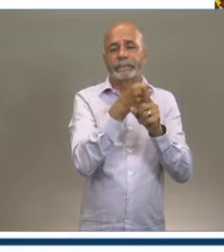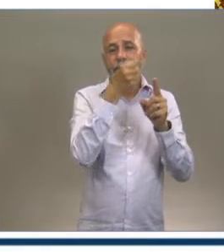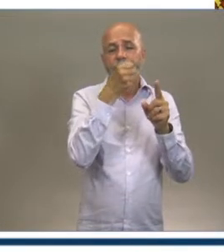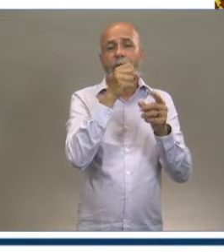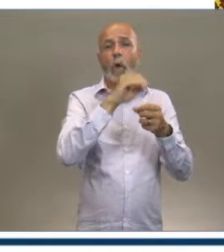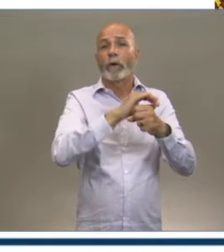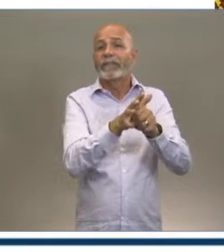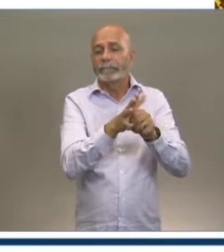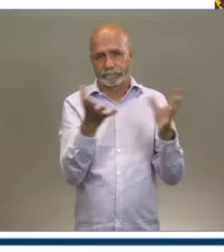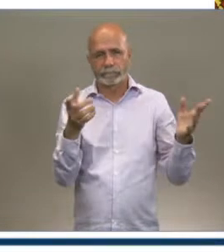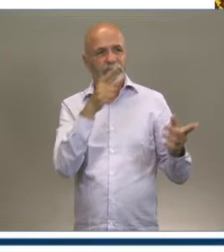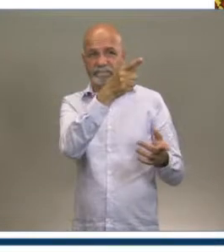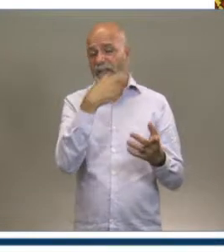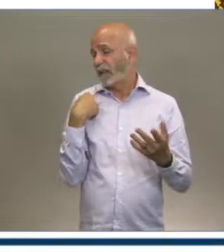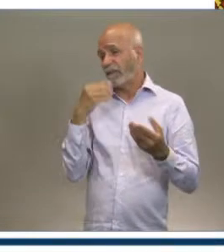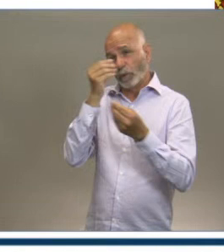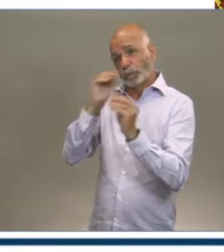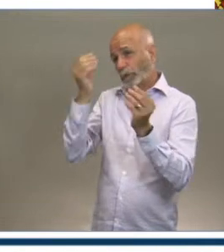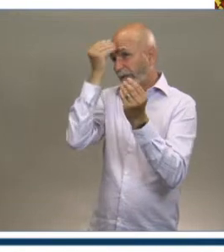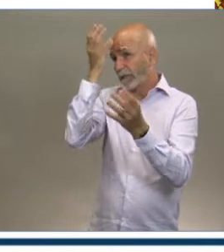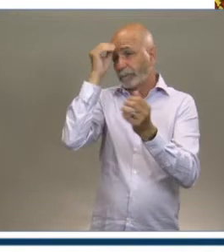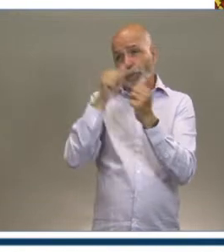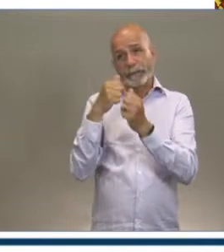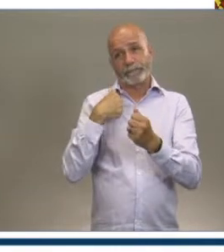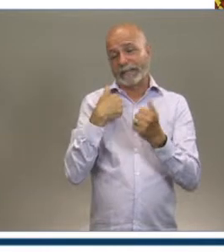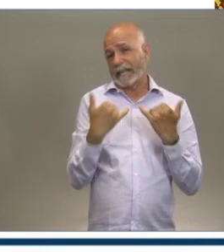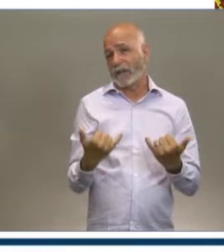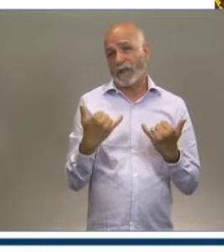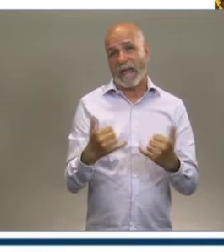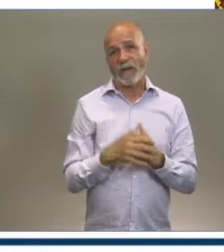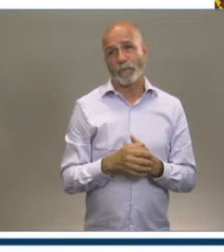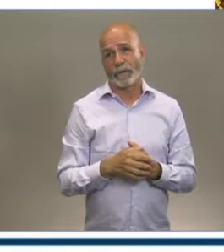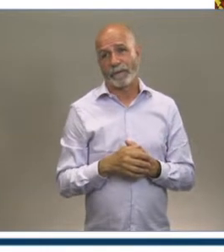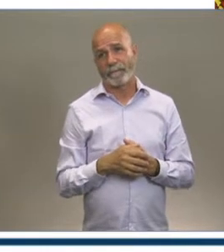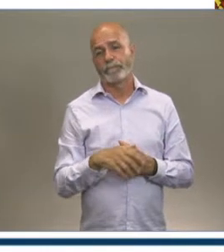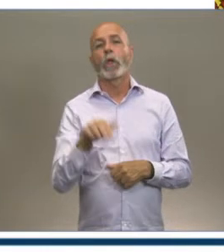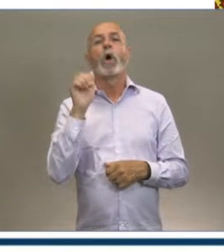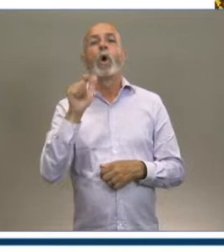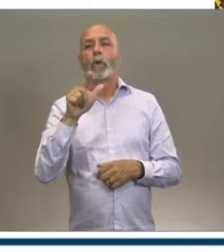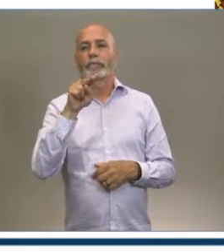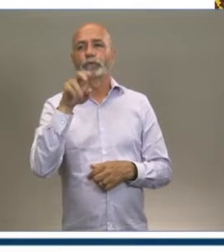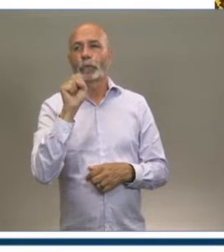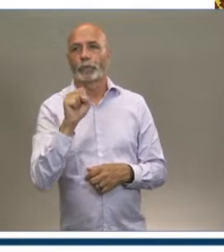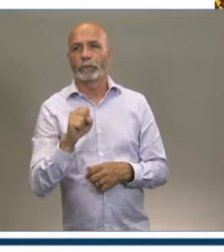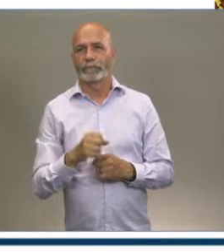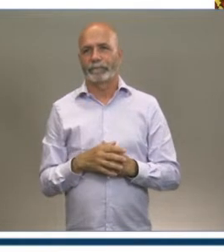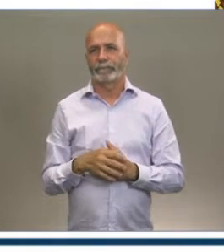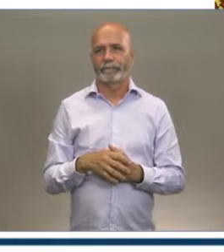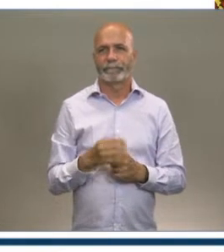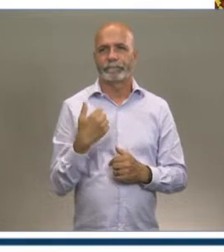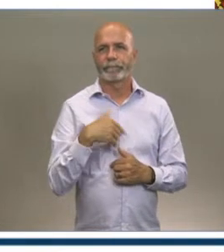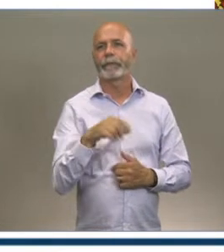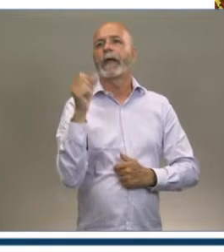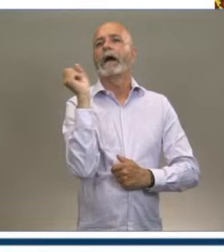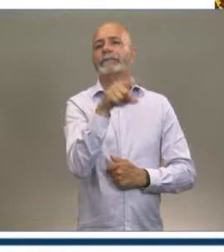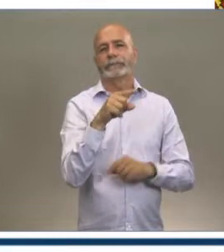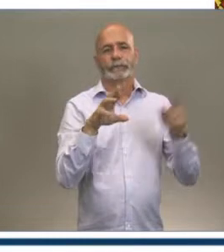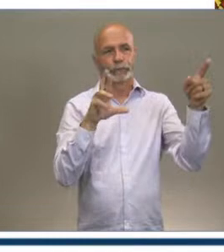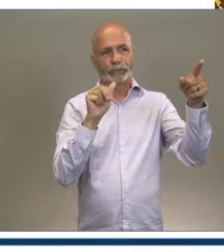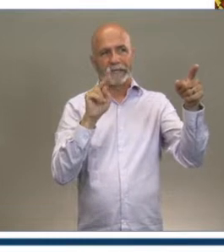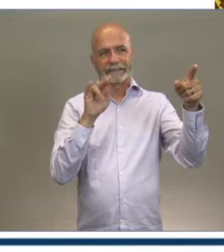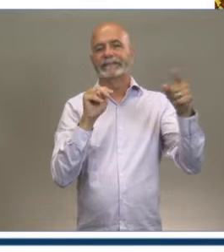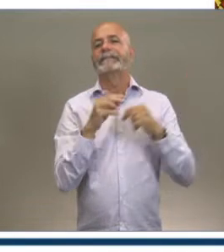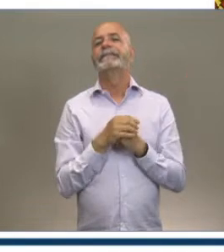Moving on, we'll go to All Nova Scotia. Madeline? This is for Premier Rankin. Today, the Newfoundland government has emailed us